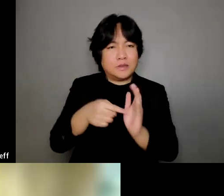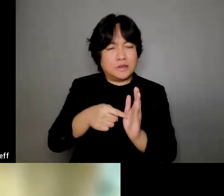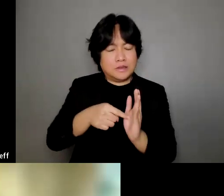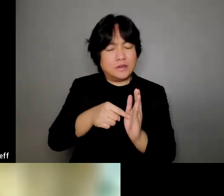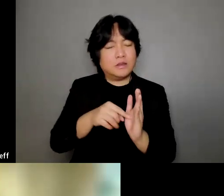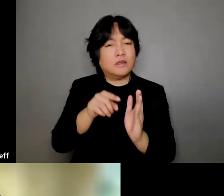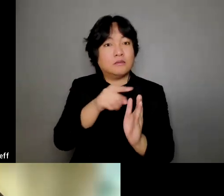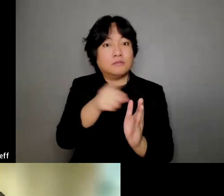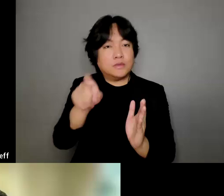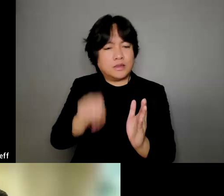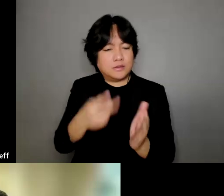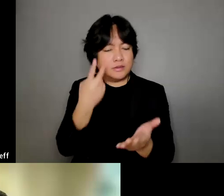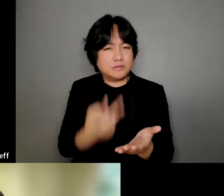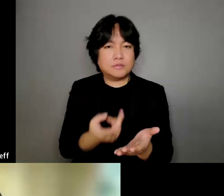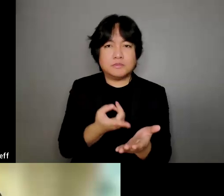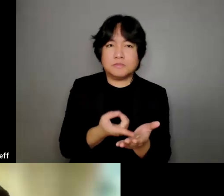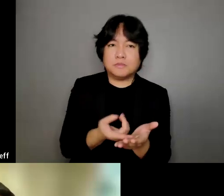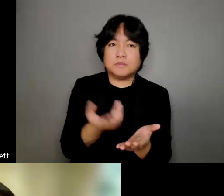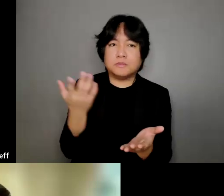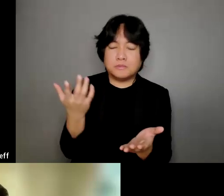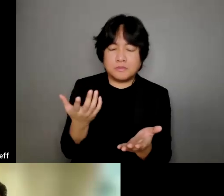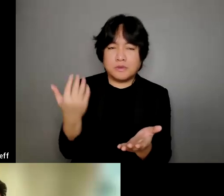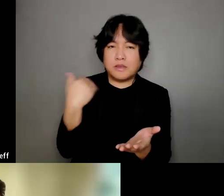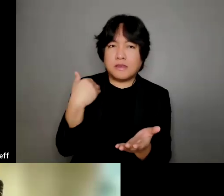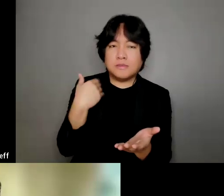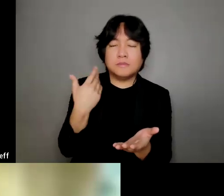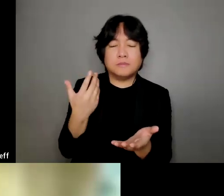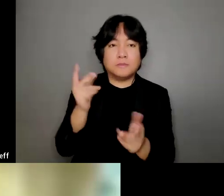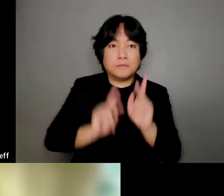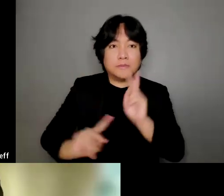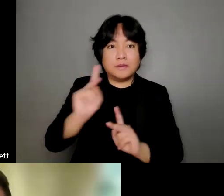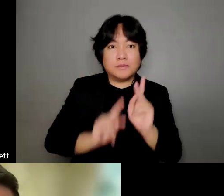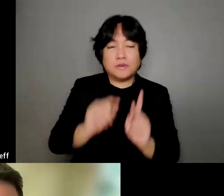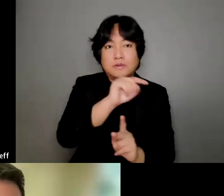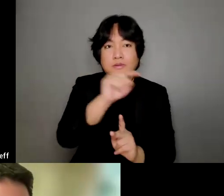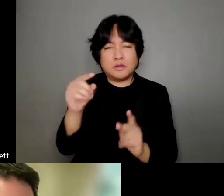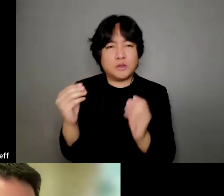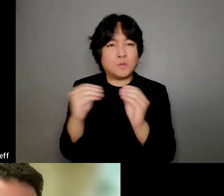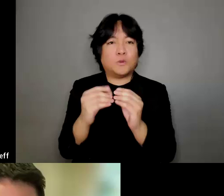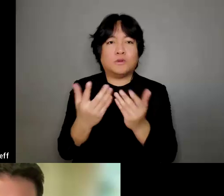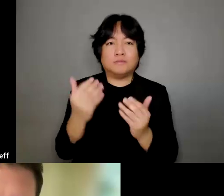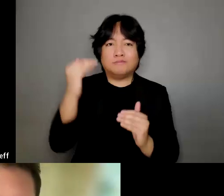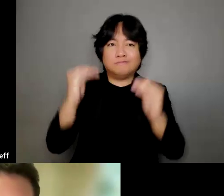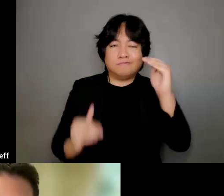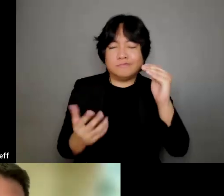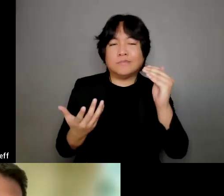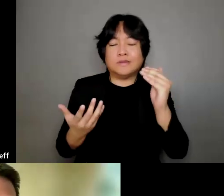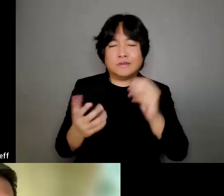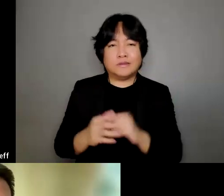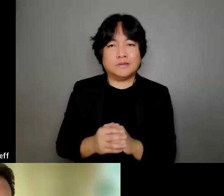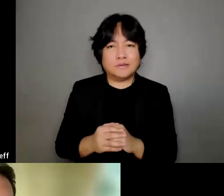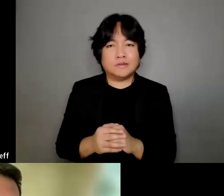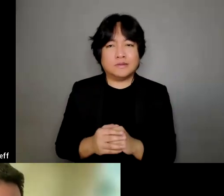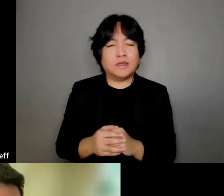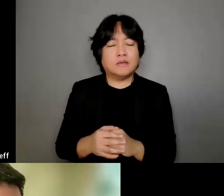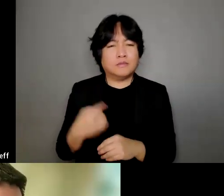of of having a certain group of people being more superior than others, medyo pinaperpetuate